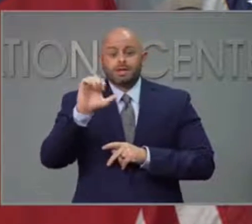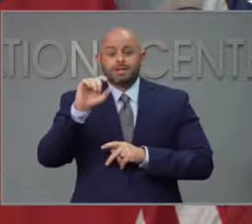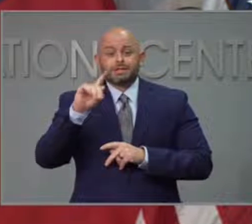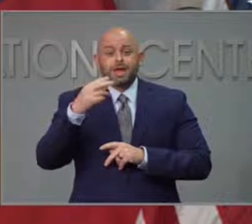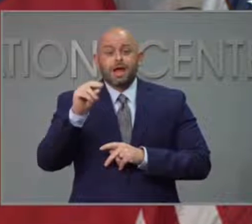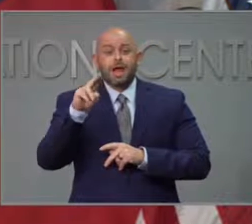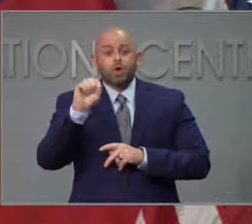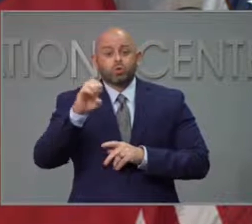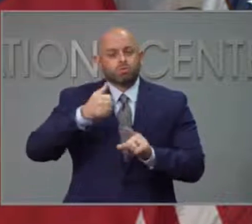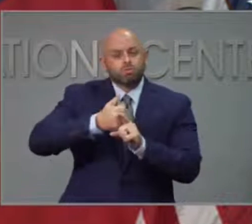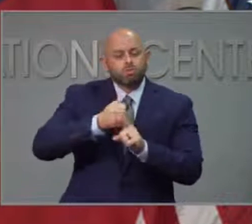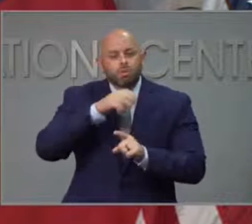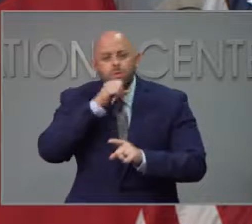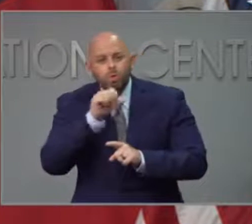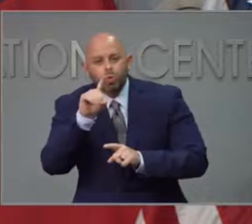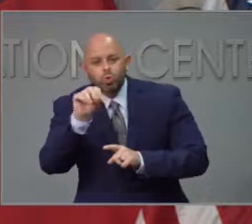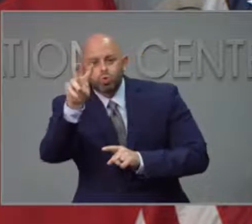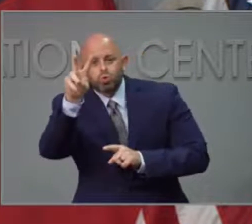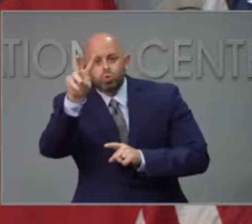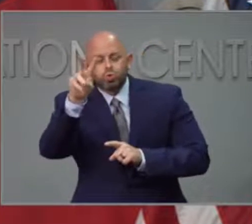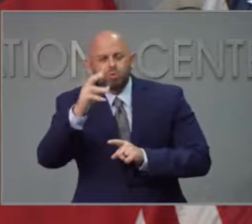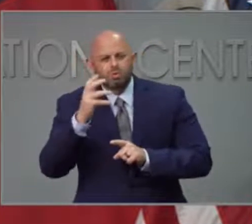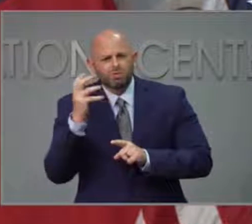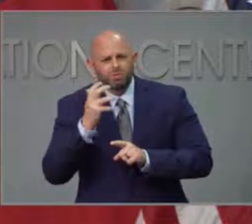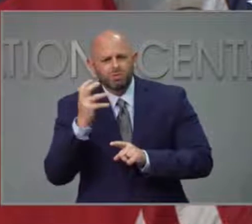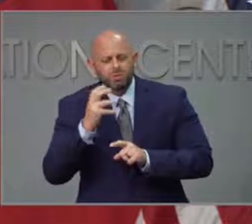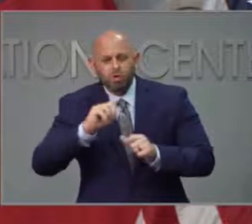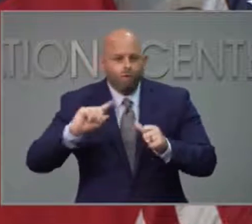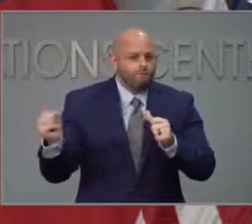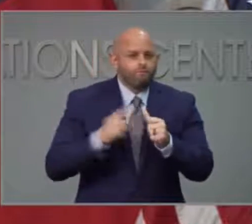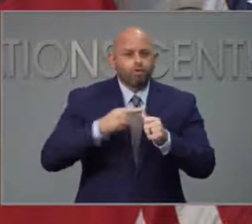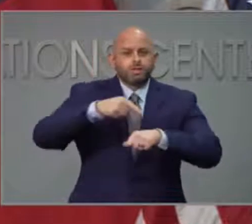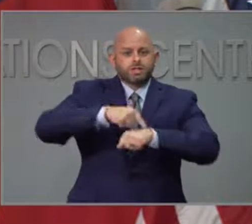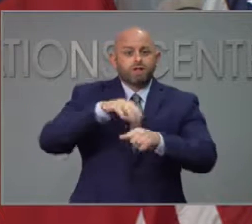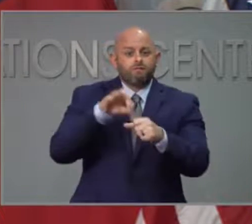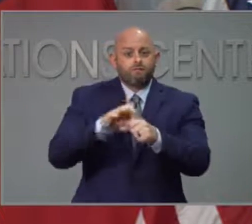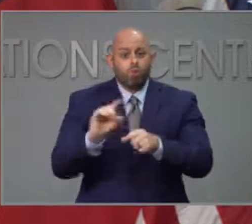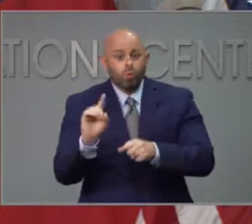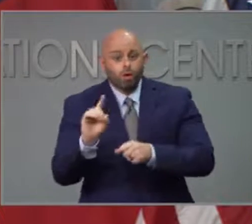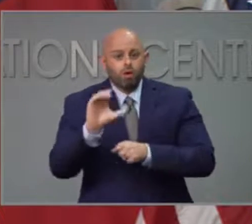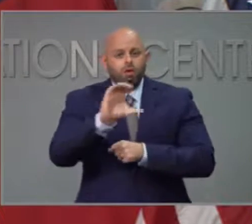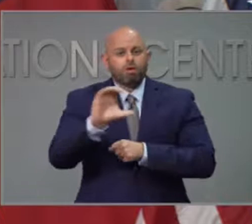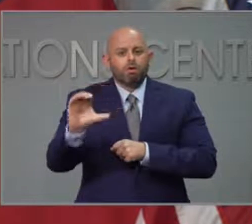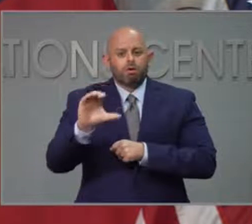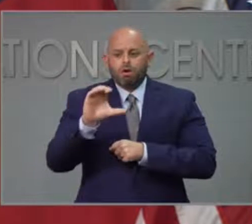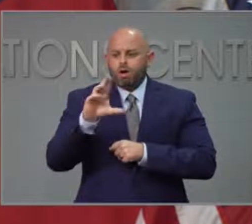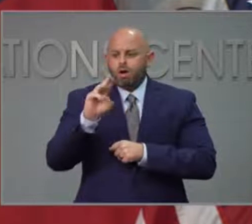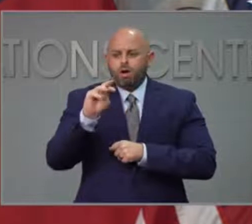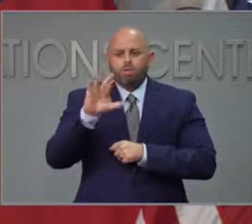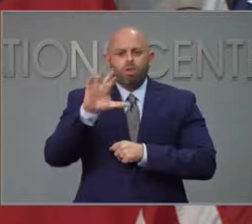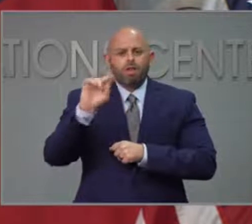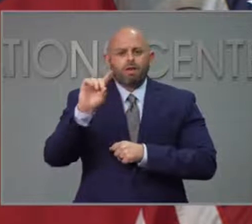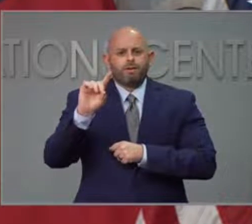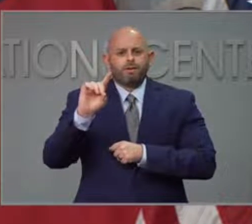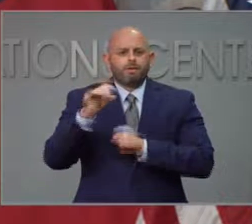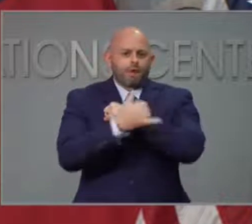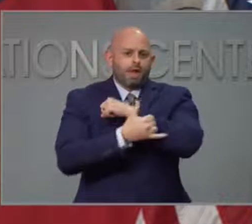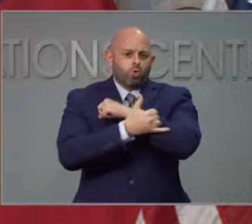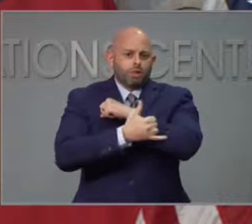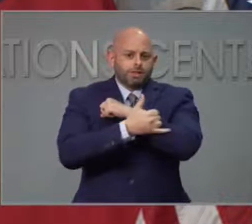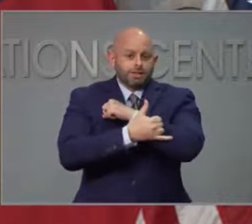years old cast her first ballot in Cumberland County in this election. If she can do it